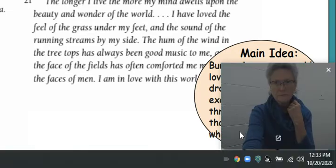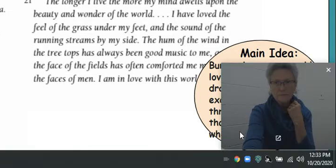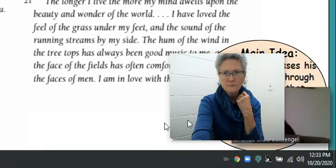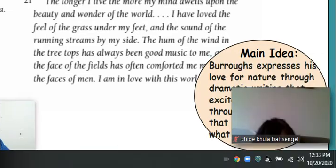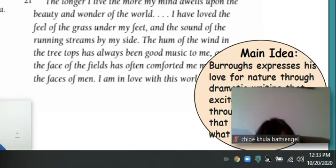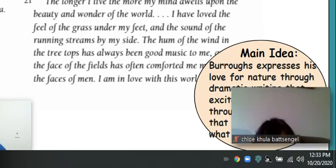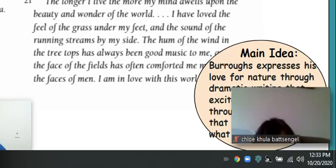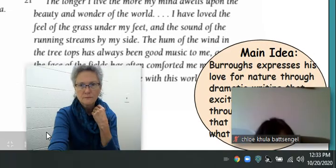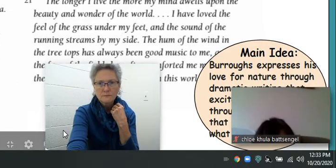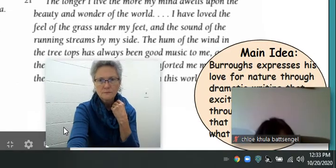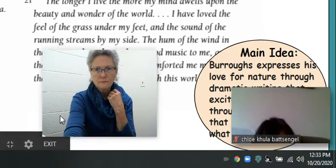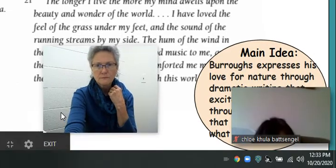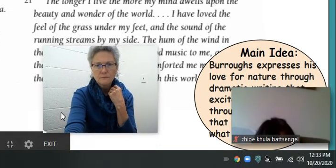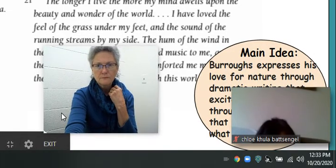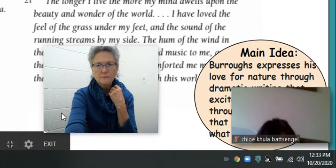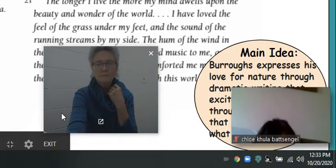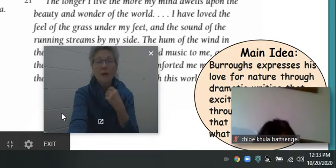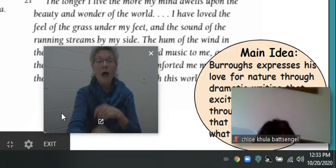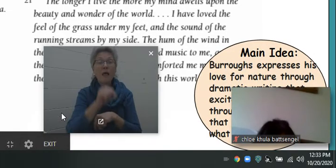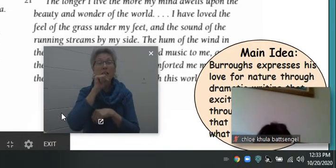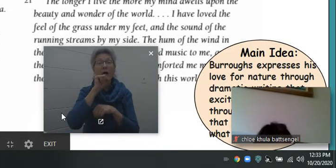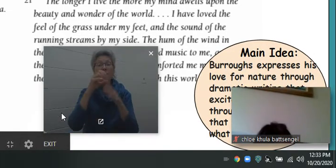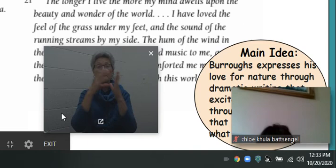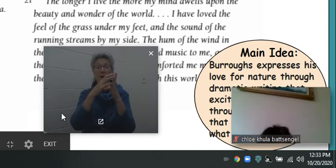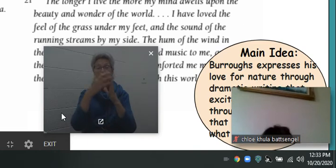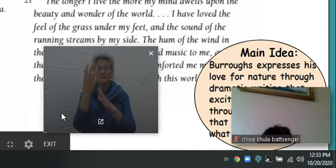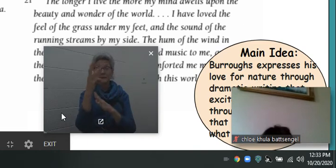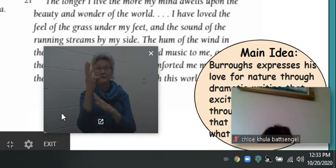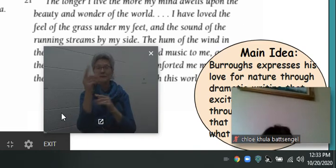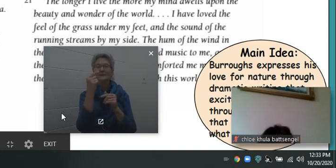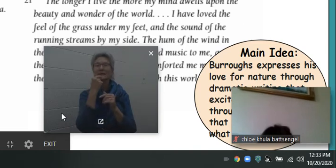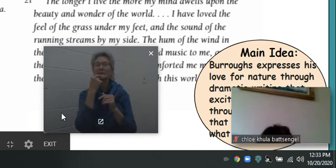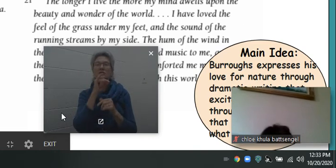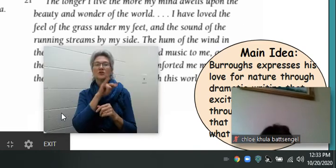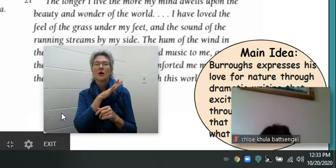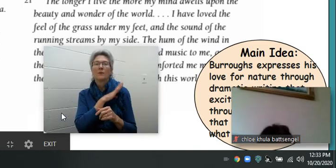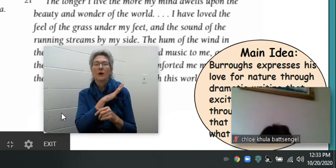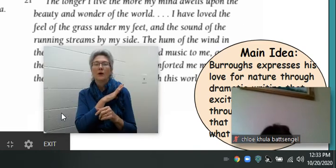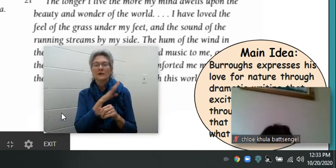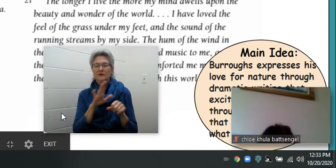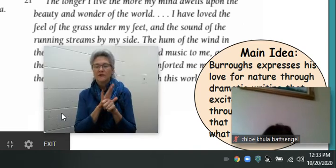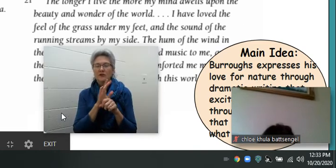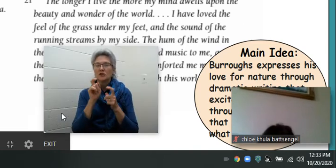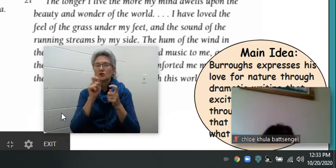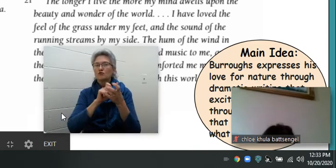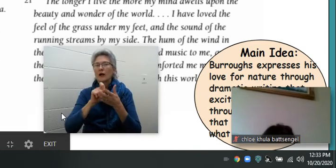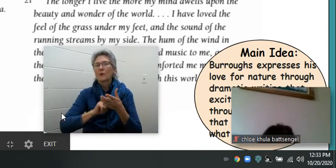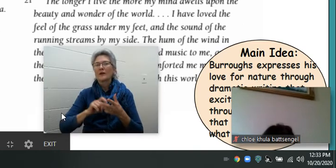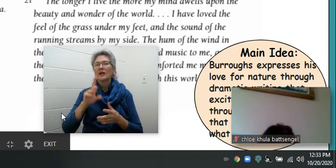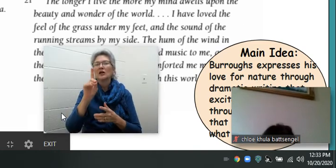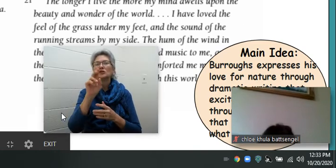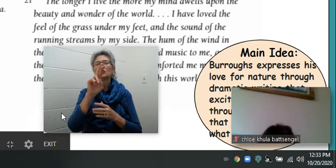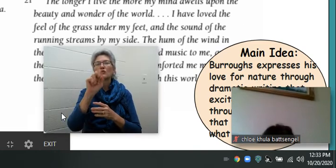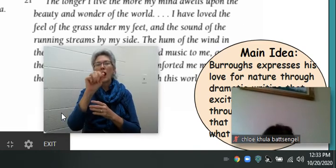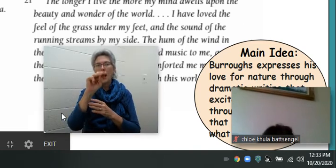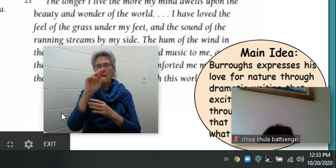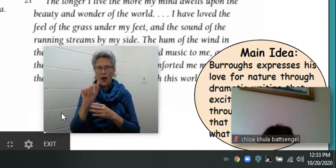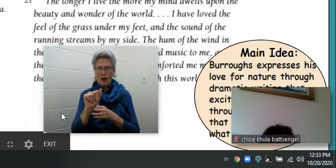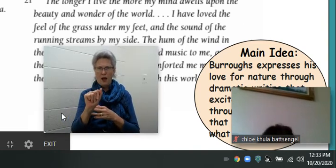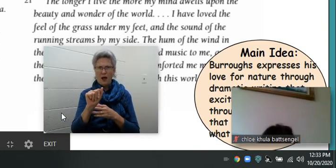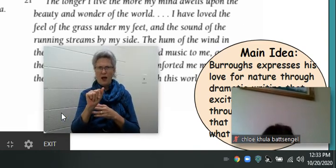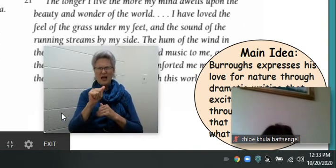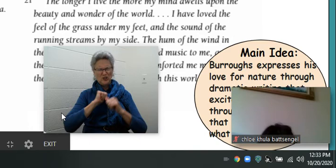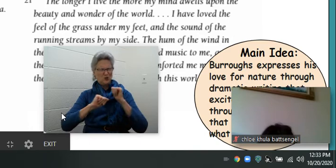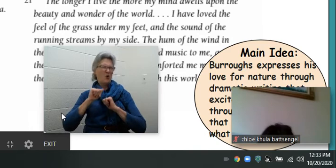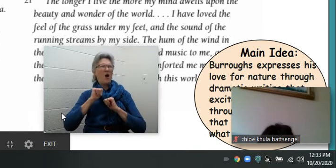I love in paragraph 16 where it mentions that Burroughs fills his writing with drama. And when I first read that, I was like,